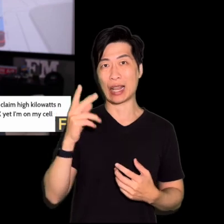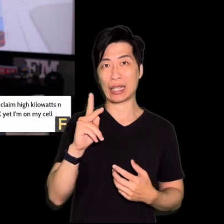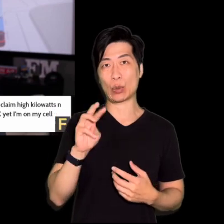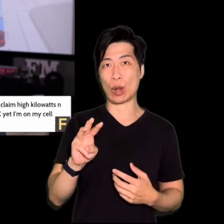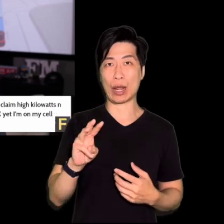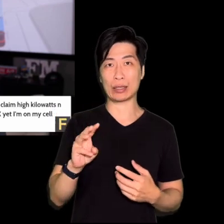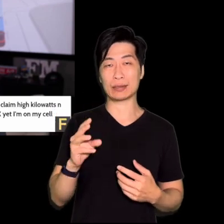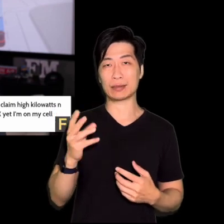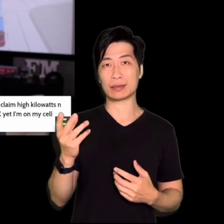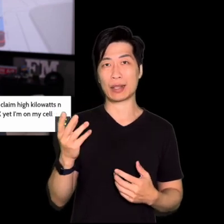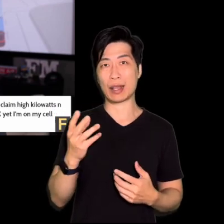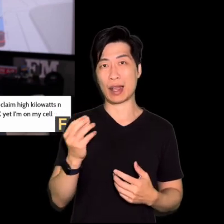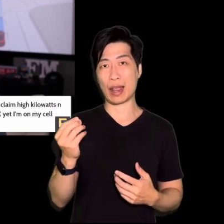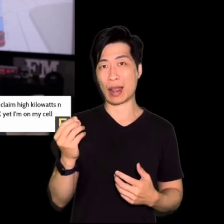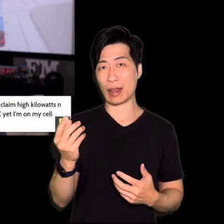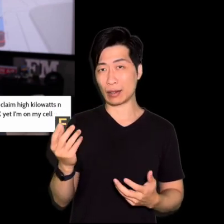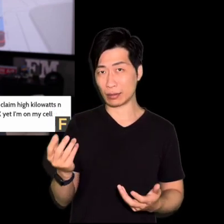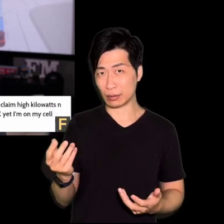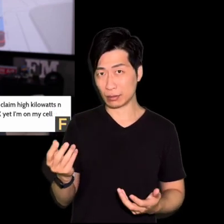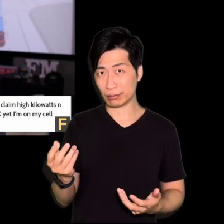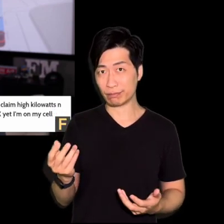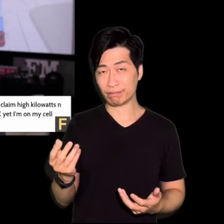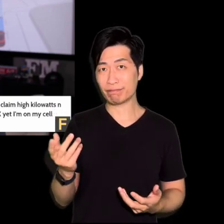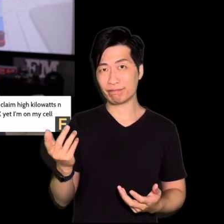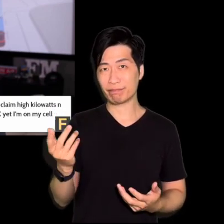long wars in lineups, yet,